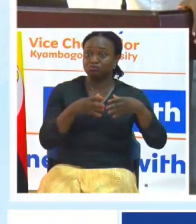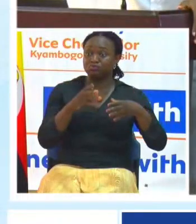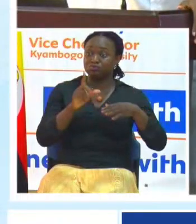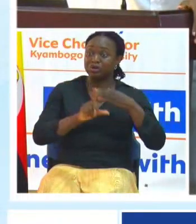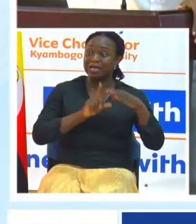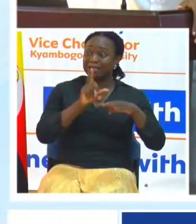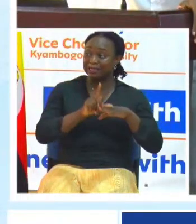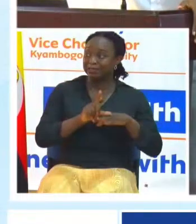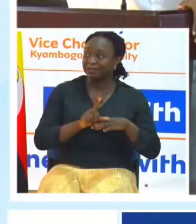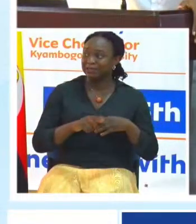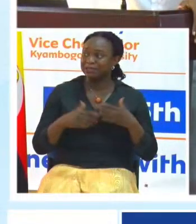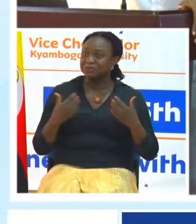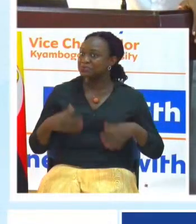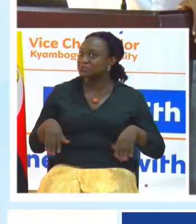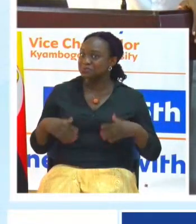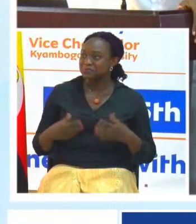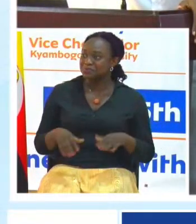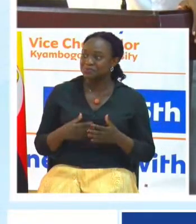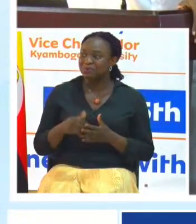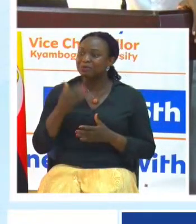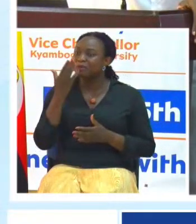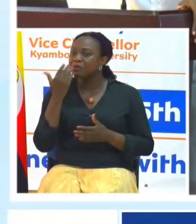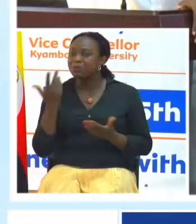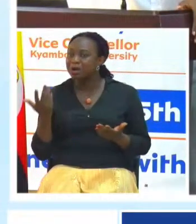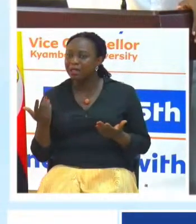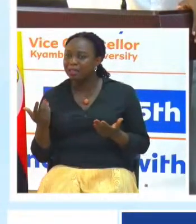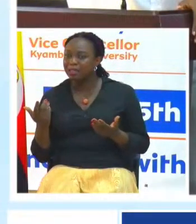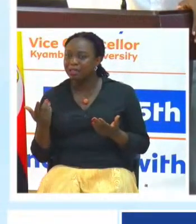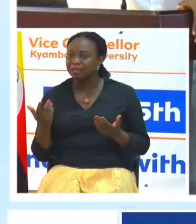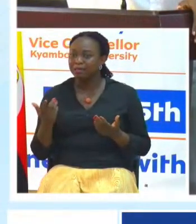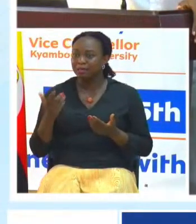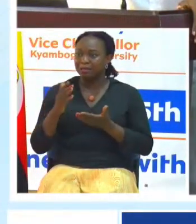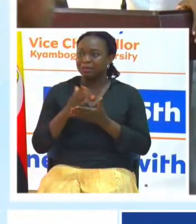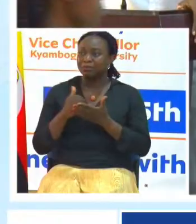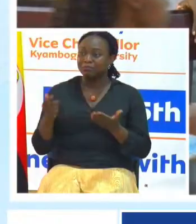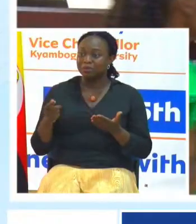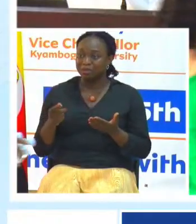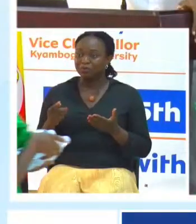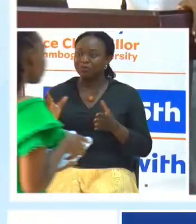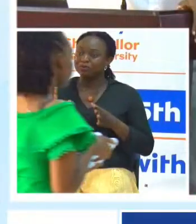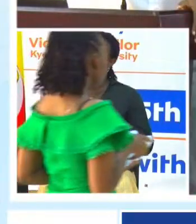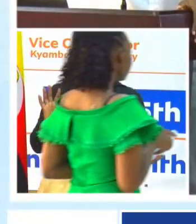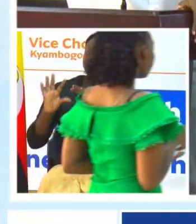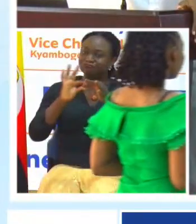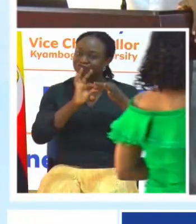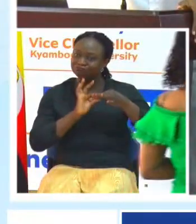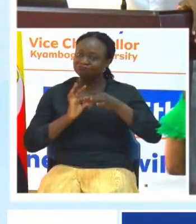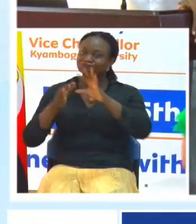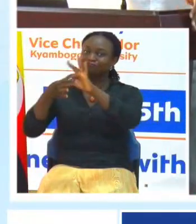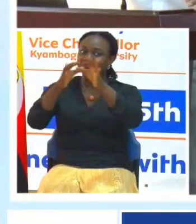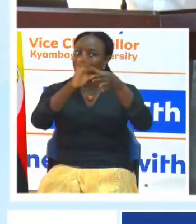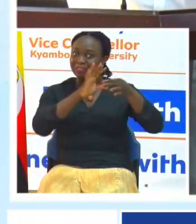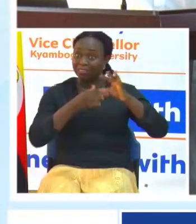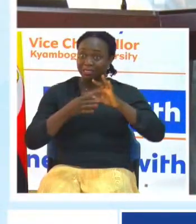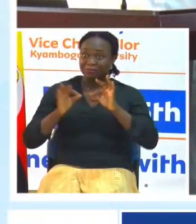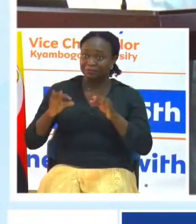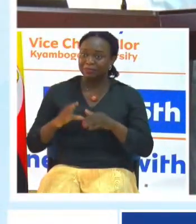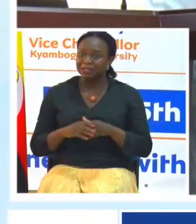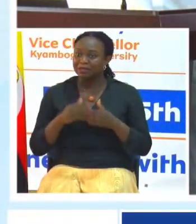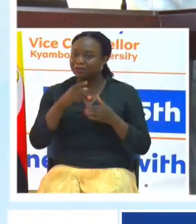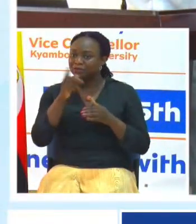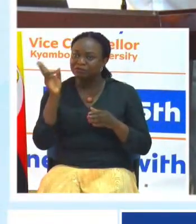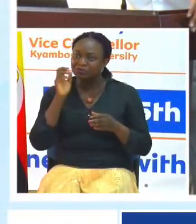they are very prestigious. One reason as to why they are very prestigious is because of their strong alumni network. If you hear